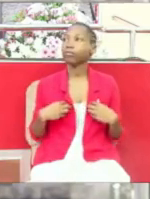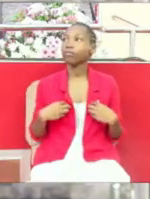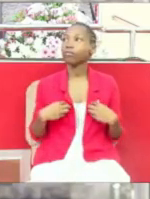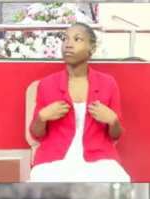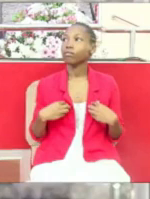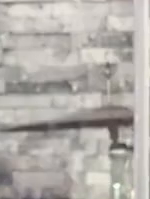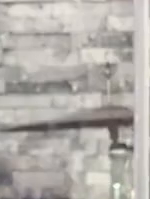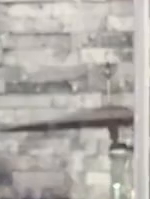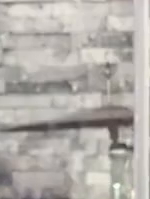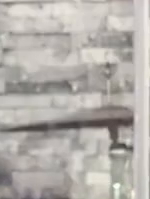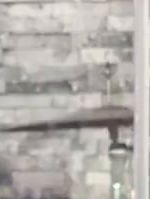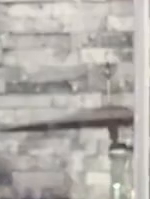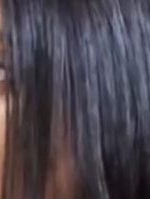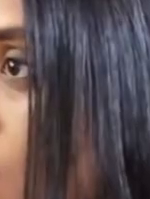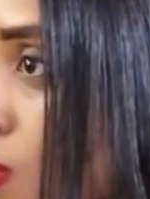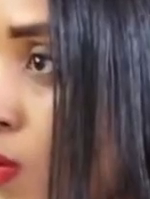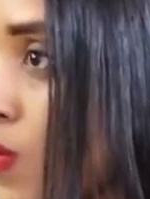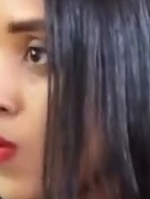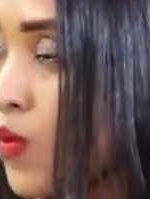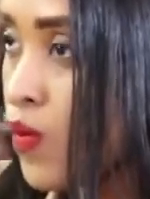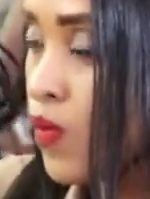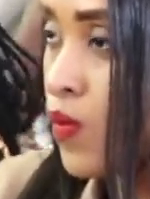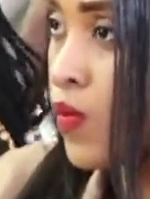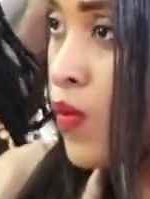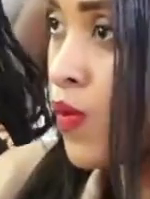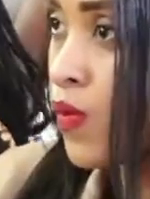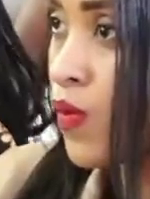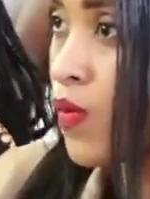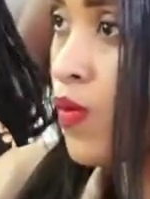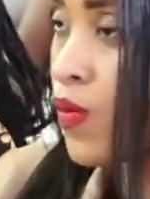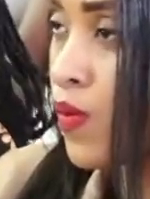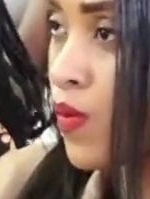Salimia jirani yako. Mwambie wewe kuwa punda.